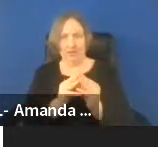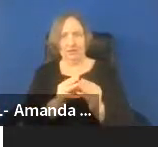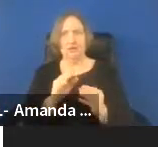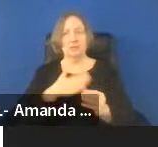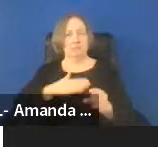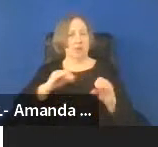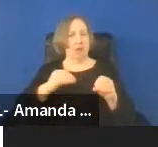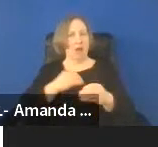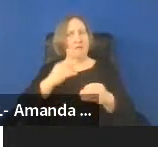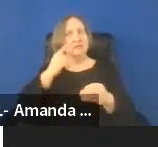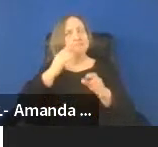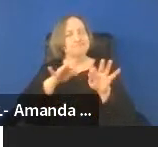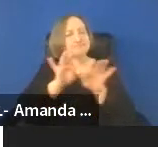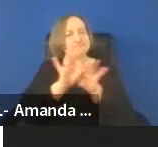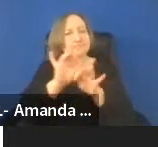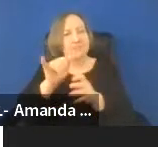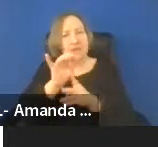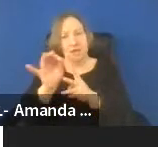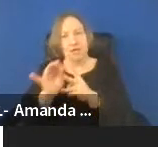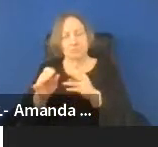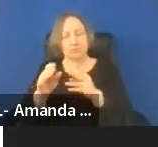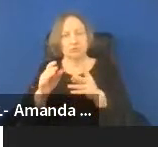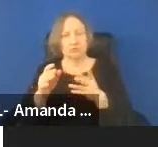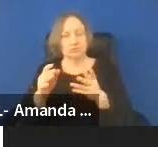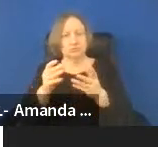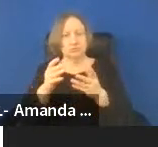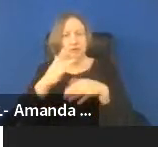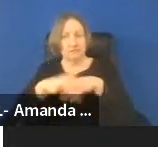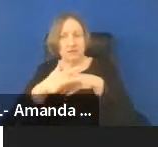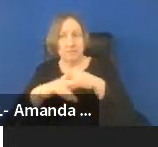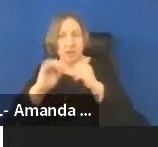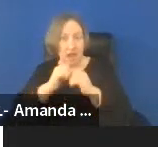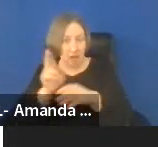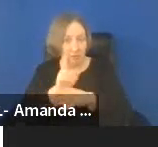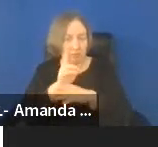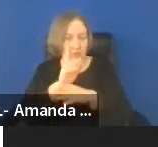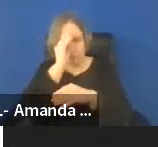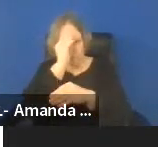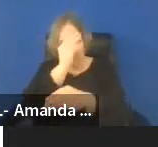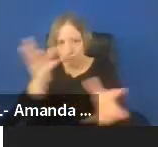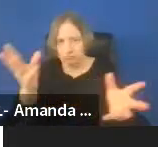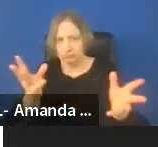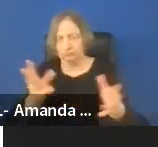know that this option is available and how to use it.